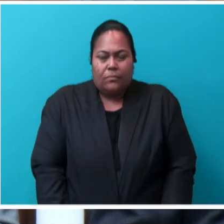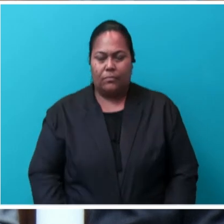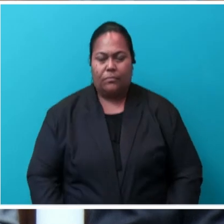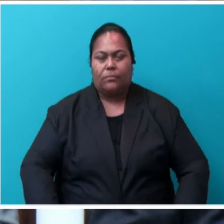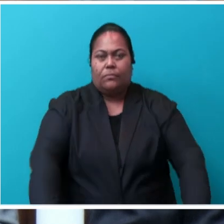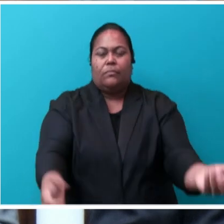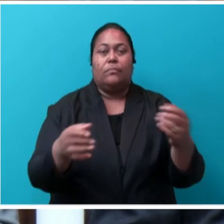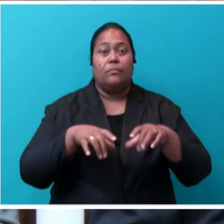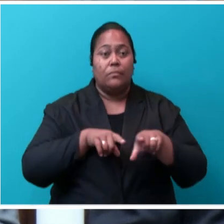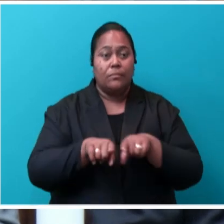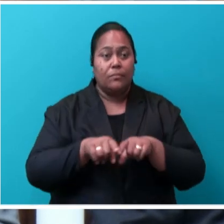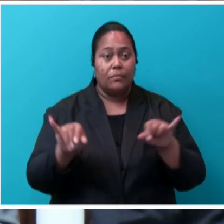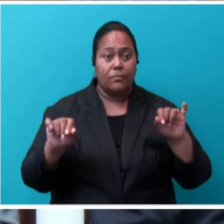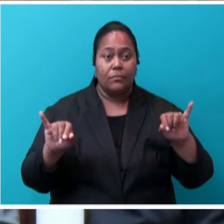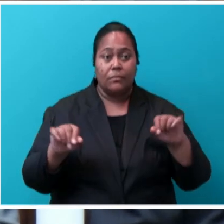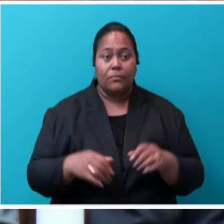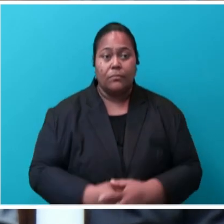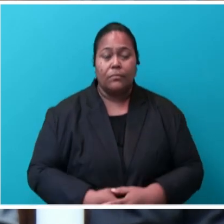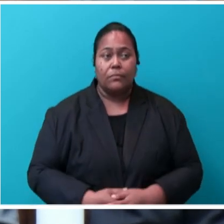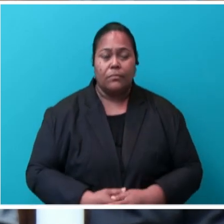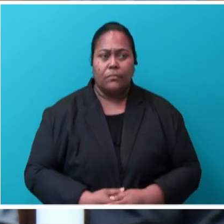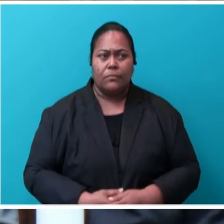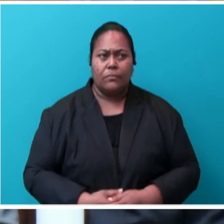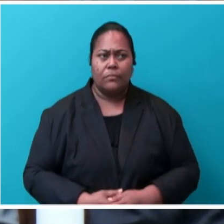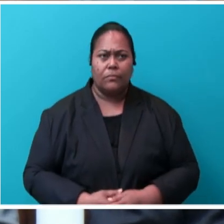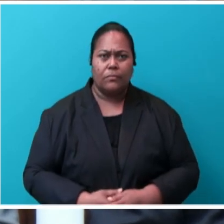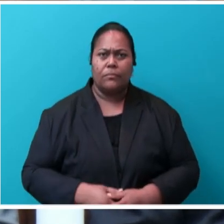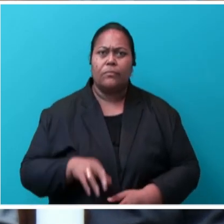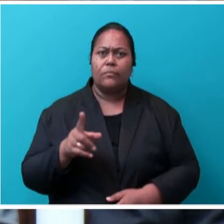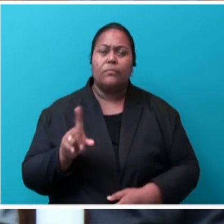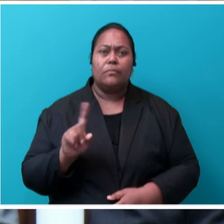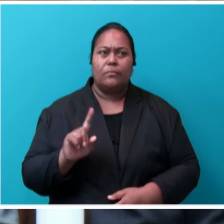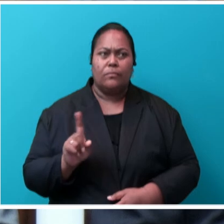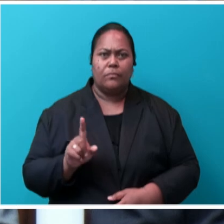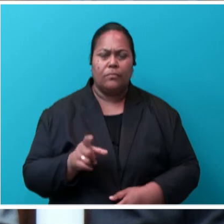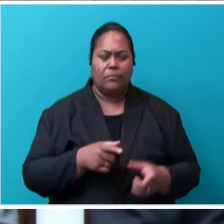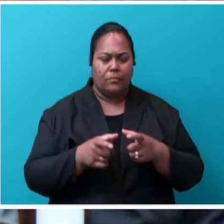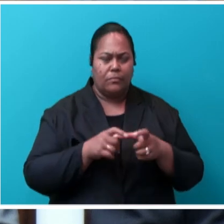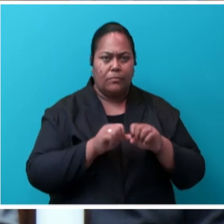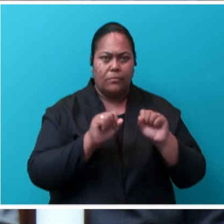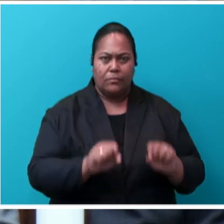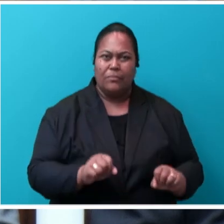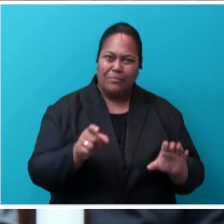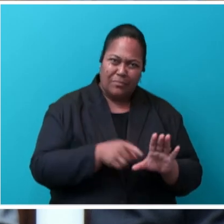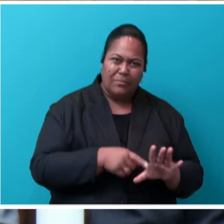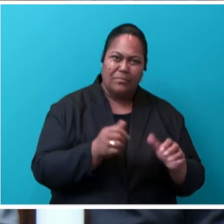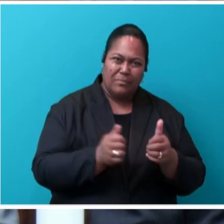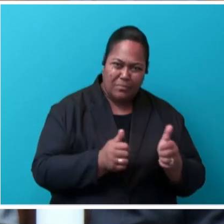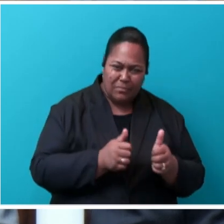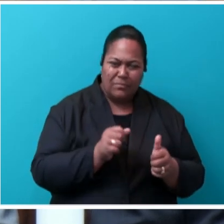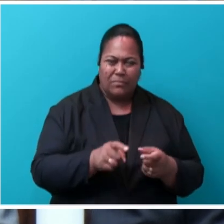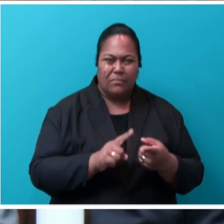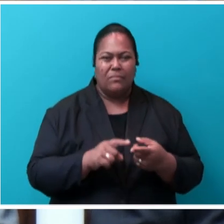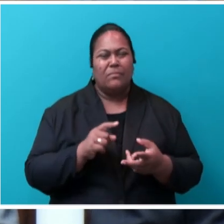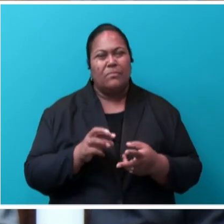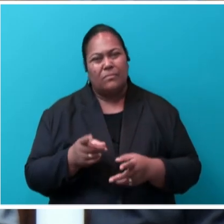are issues that got to do with the internal control system, as well as some of the governance issues that